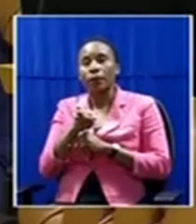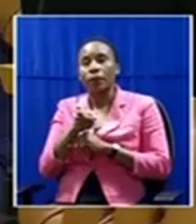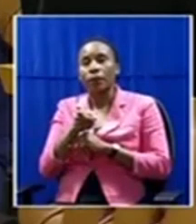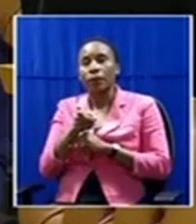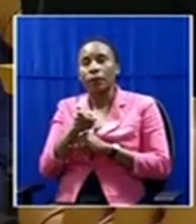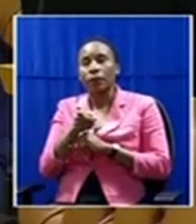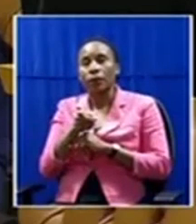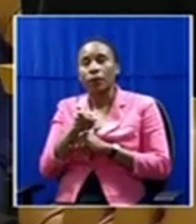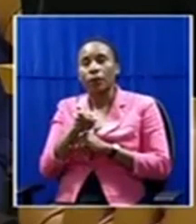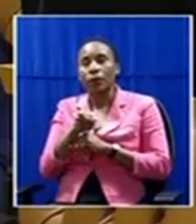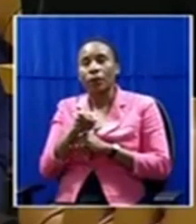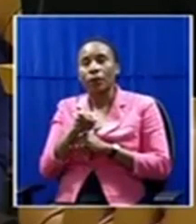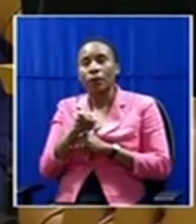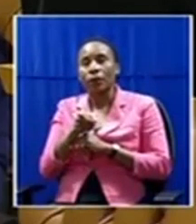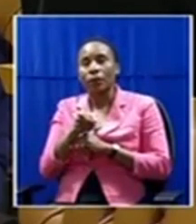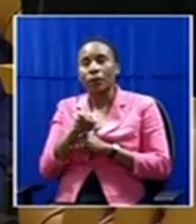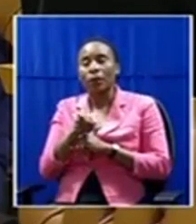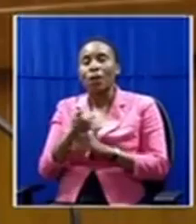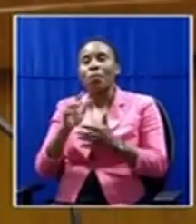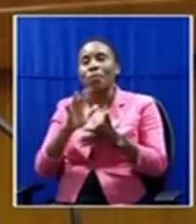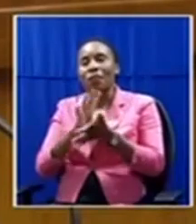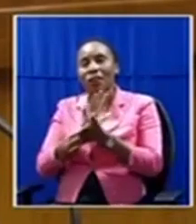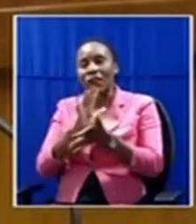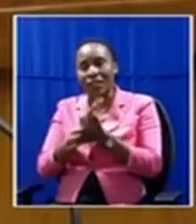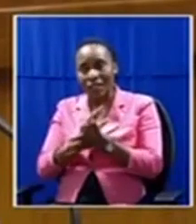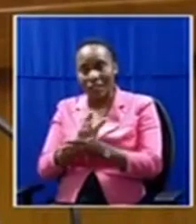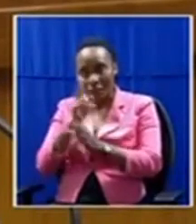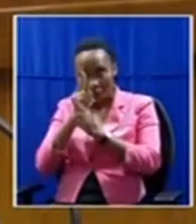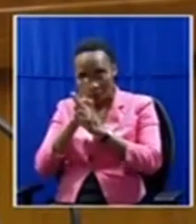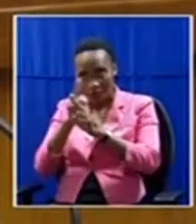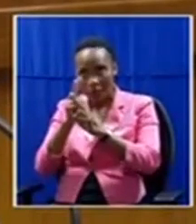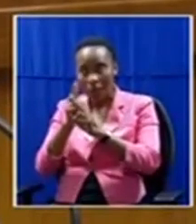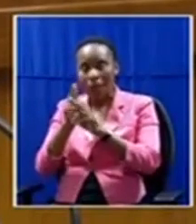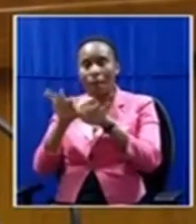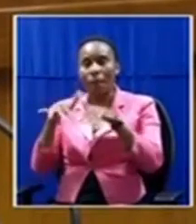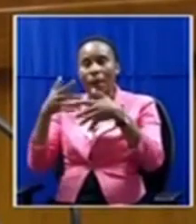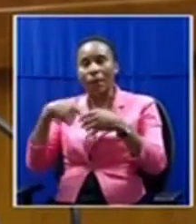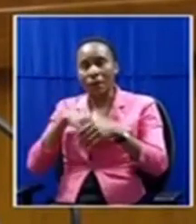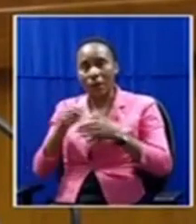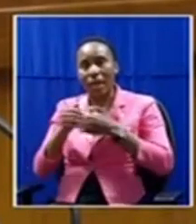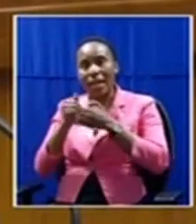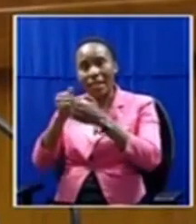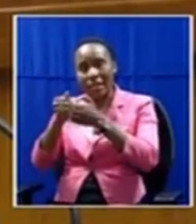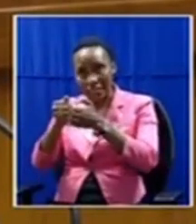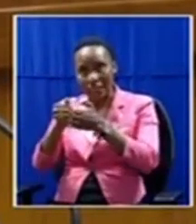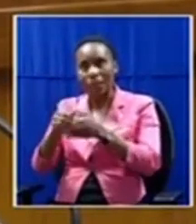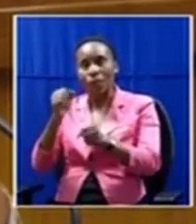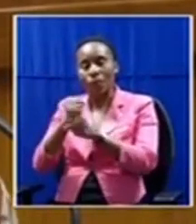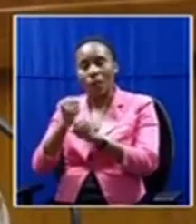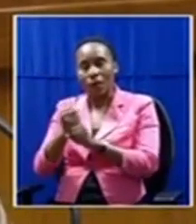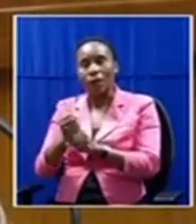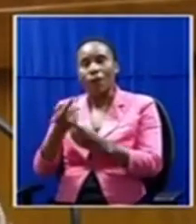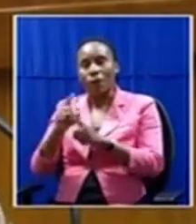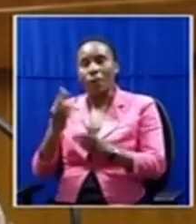It has been a privilege and an honor to lead our Parliament and to serve our people. I thank you very